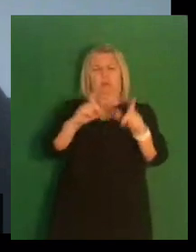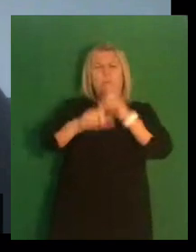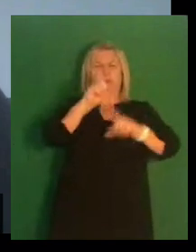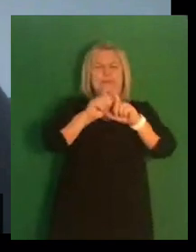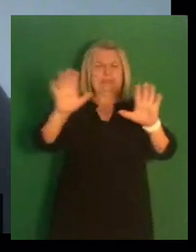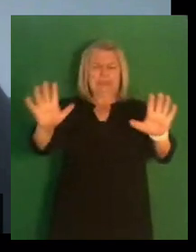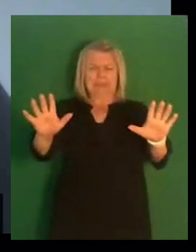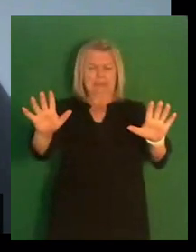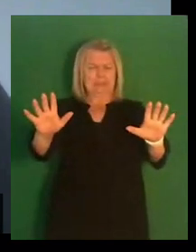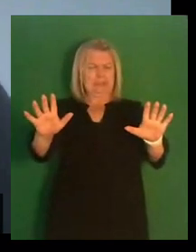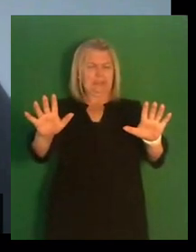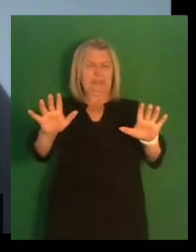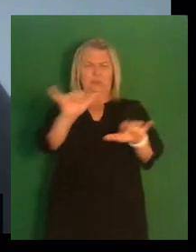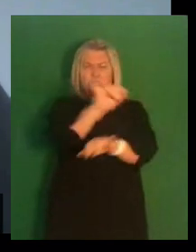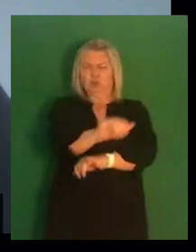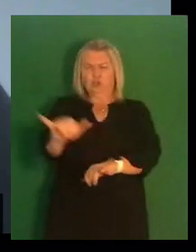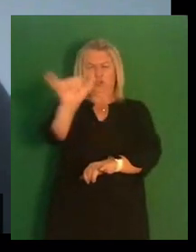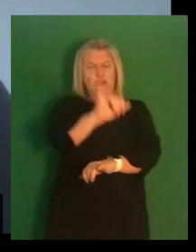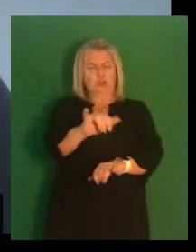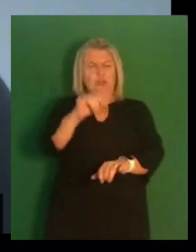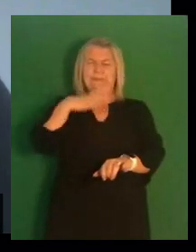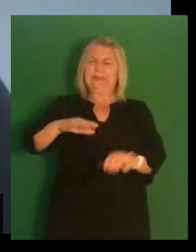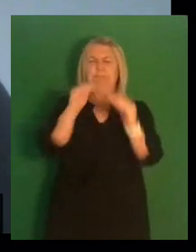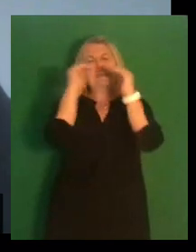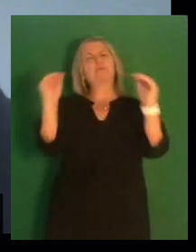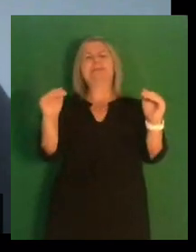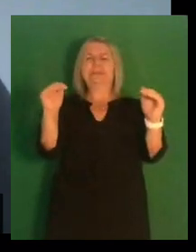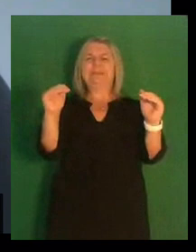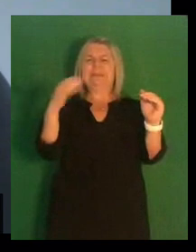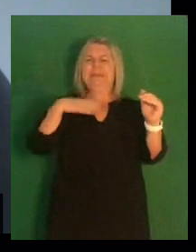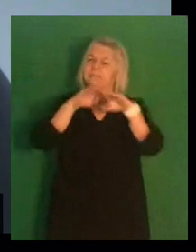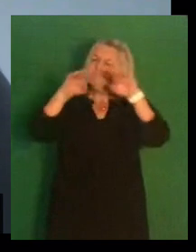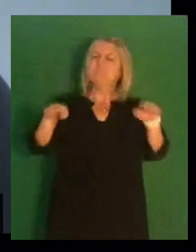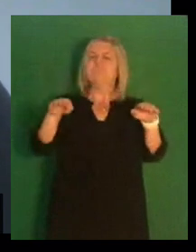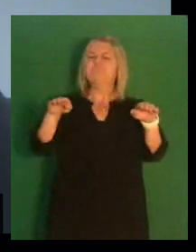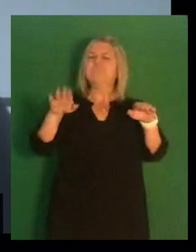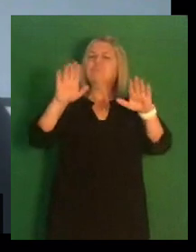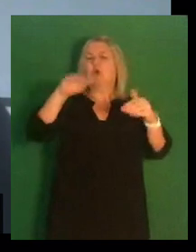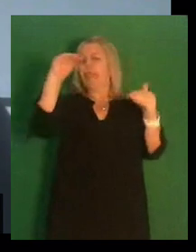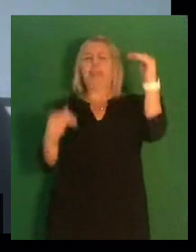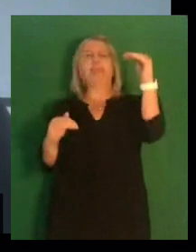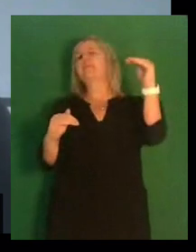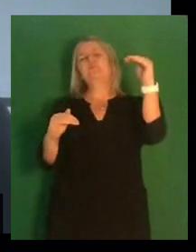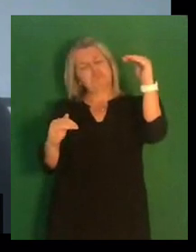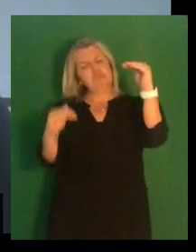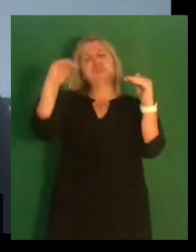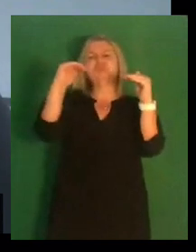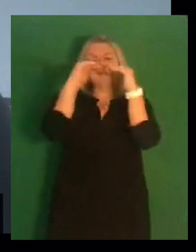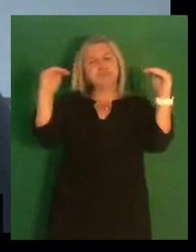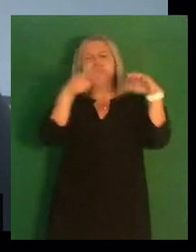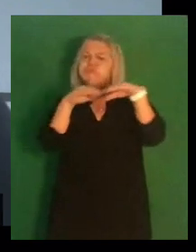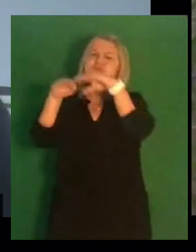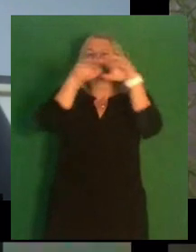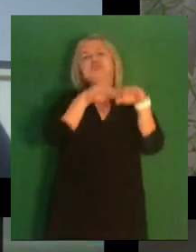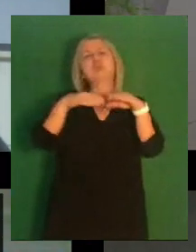more equitable way. And I feel like that's something we want to hold on to going forward. I think